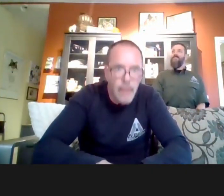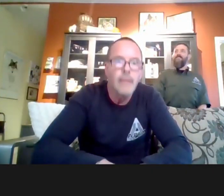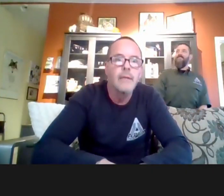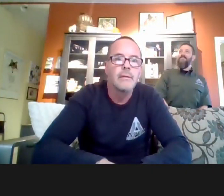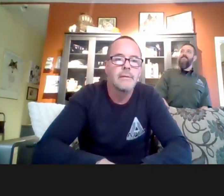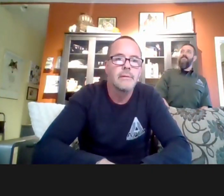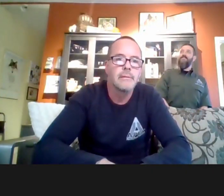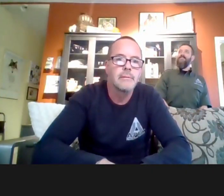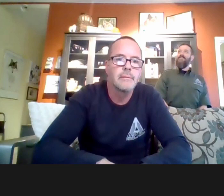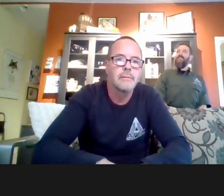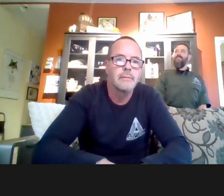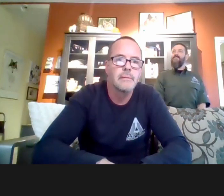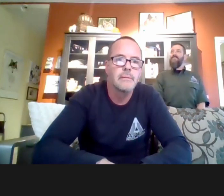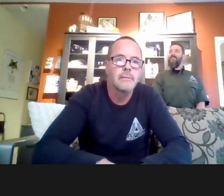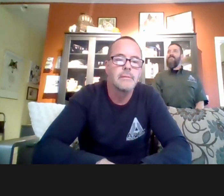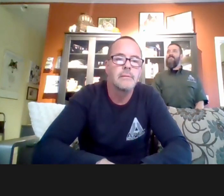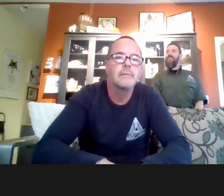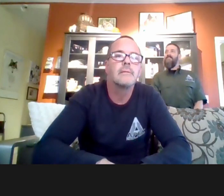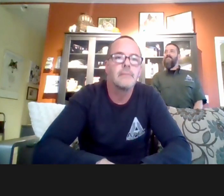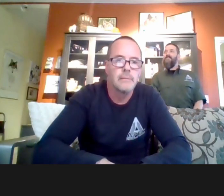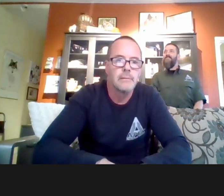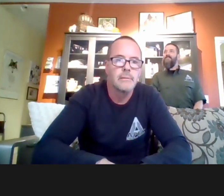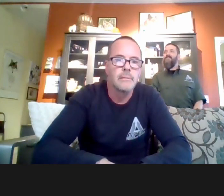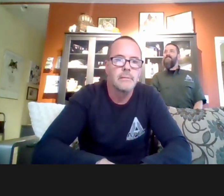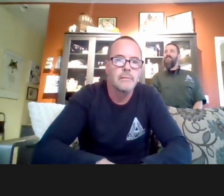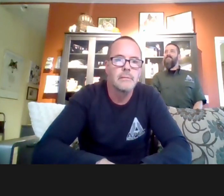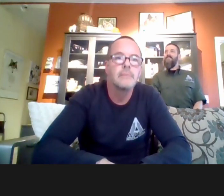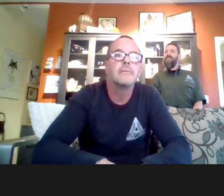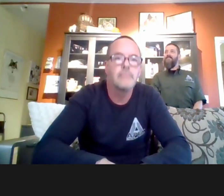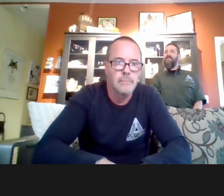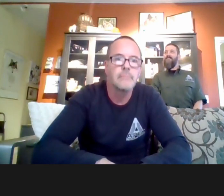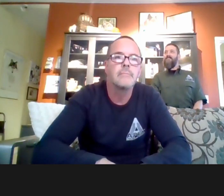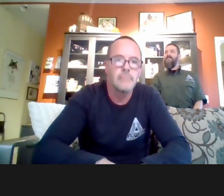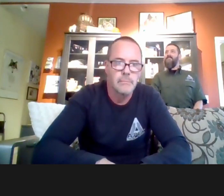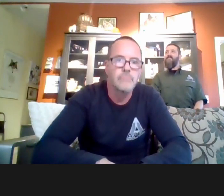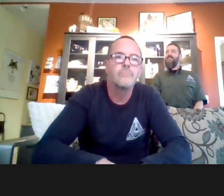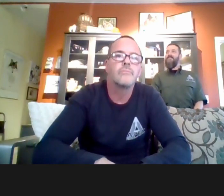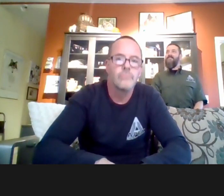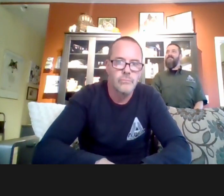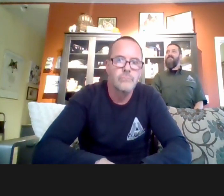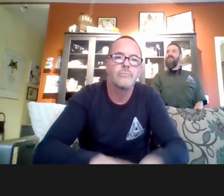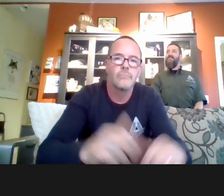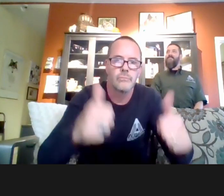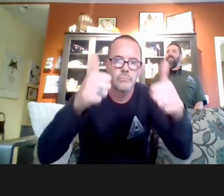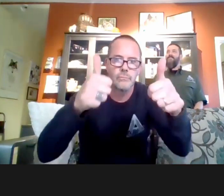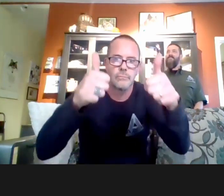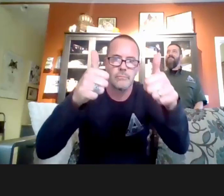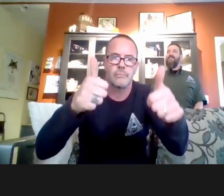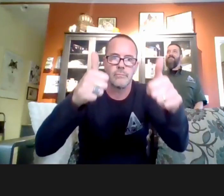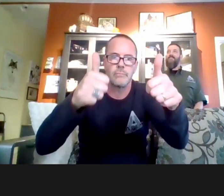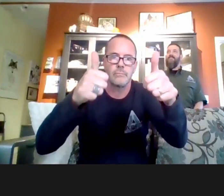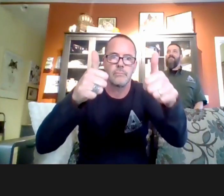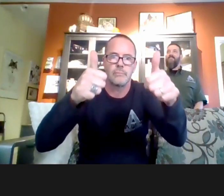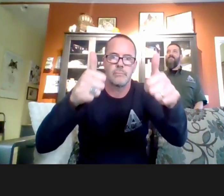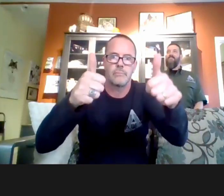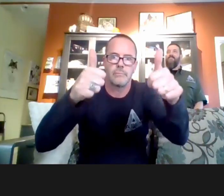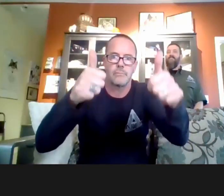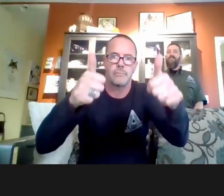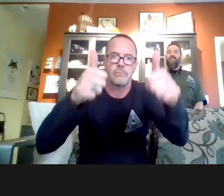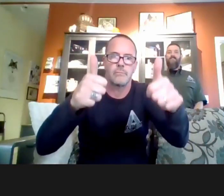When we are done with the tour, Betty is going to log off. So you pick up inside with the Q&A, and then I'll meet you in there so there's no time